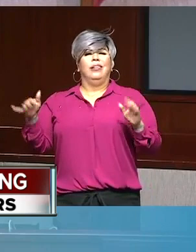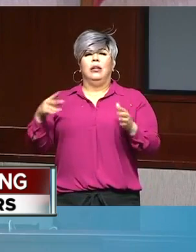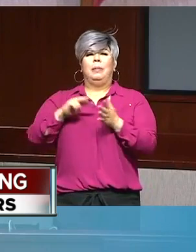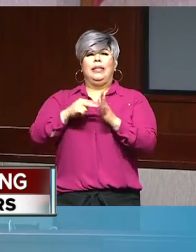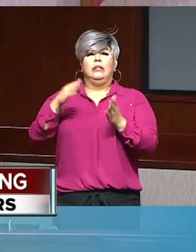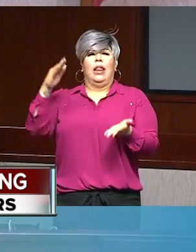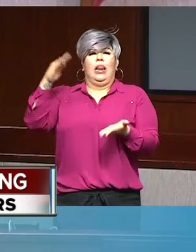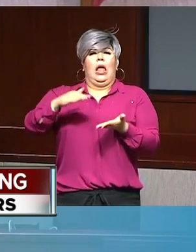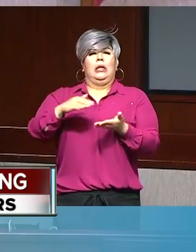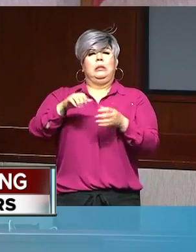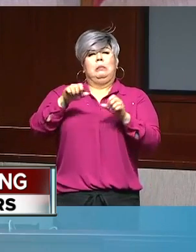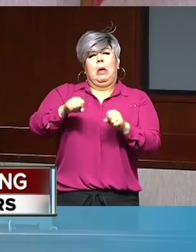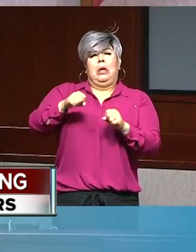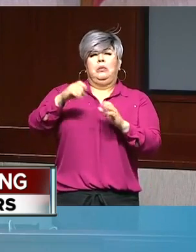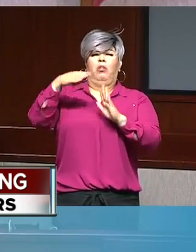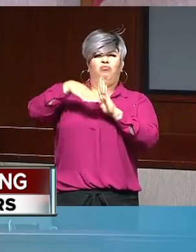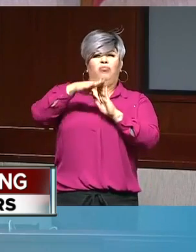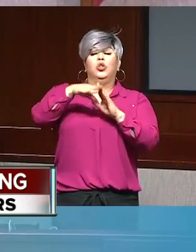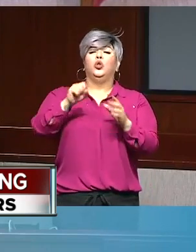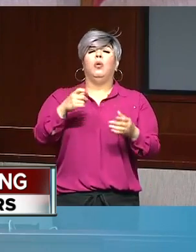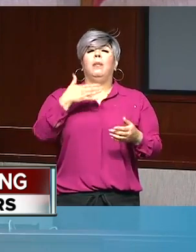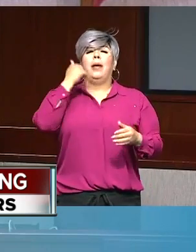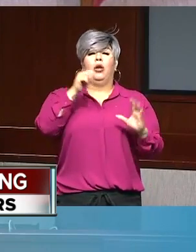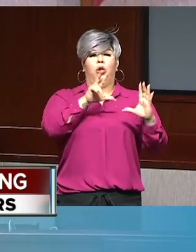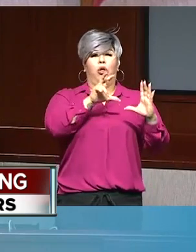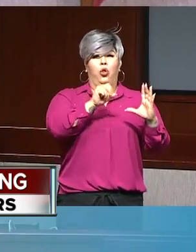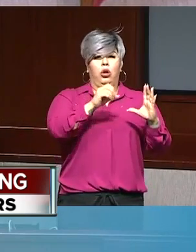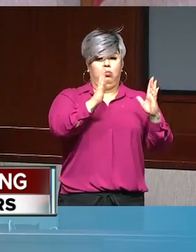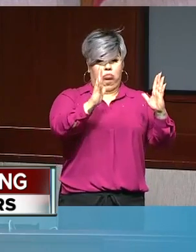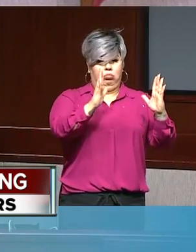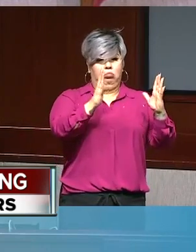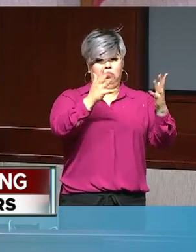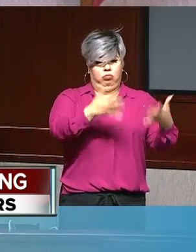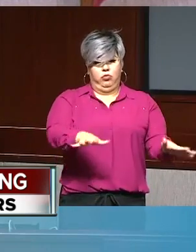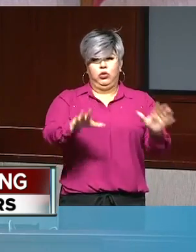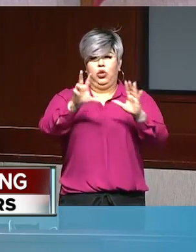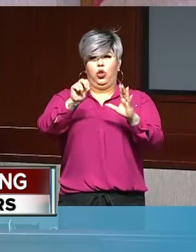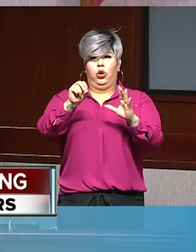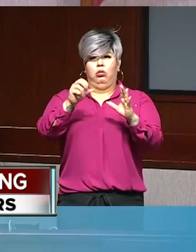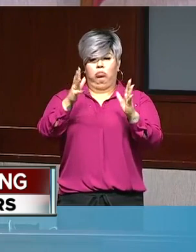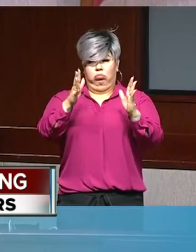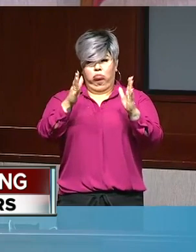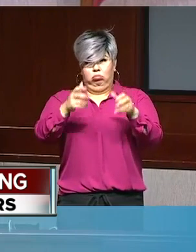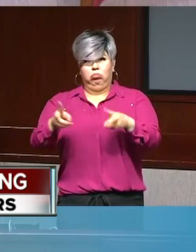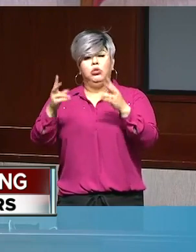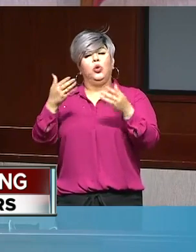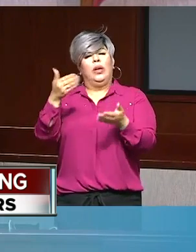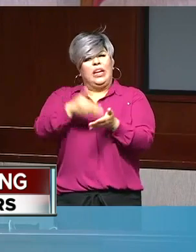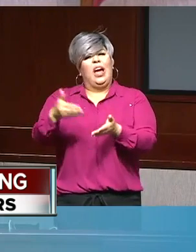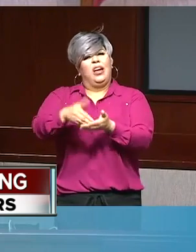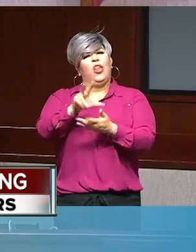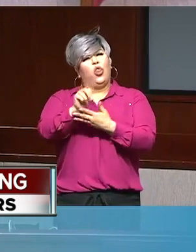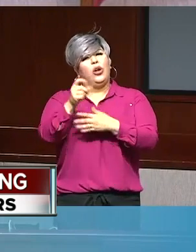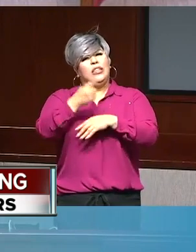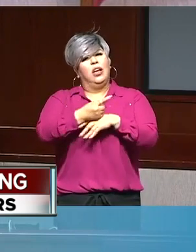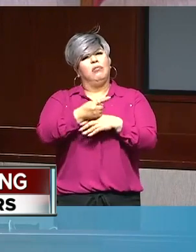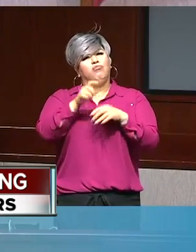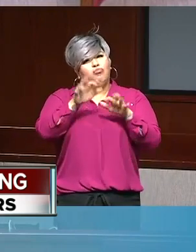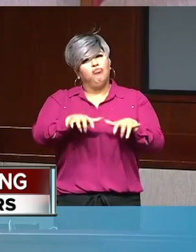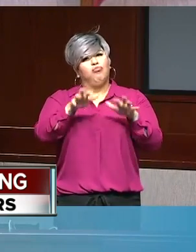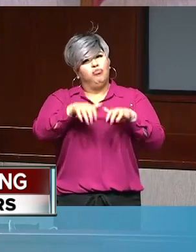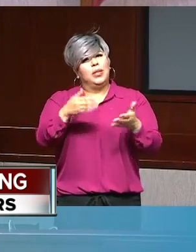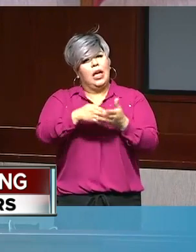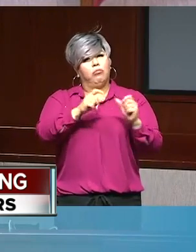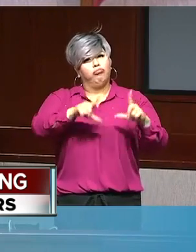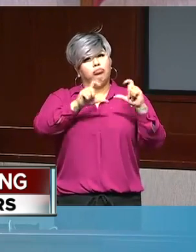is helpful so that it updates our predictions and helps us understand where that curve is going. And so do